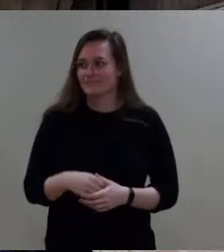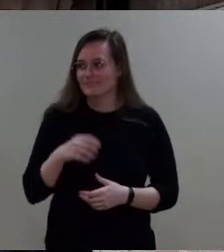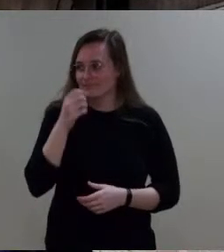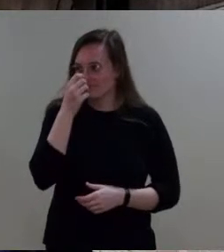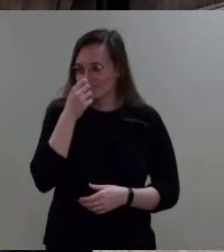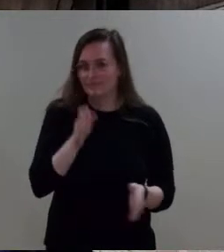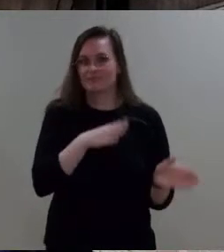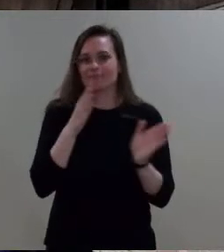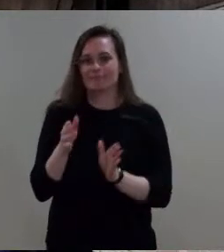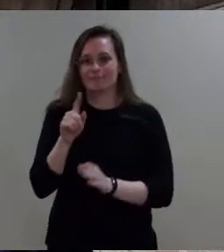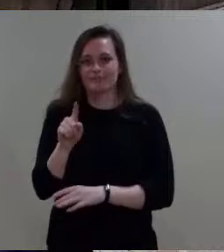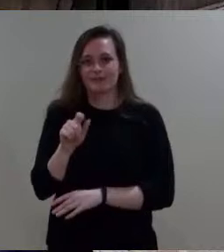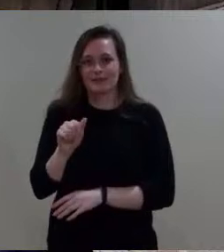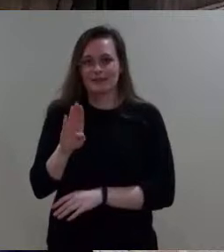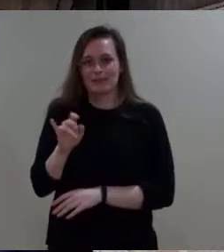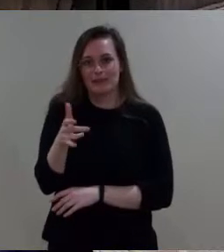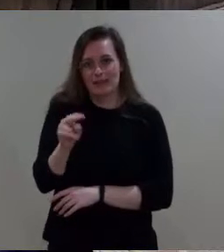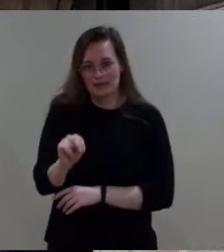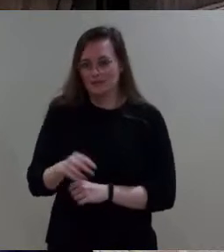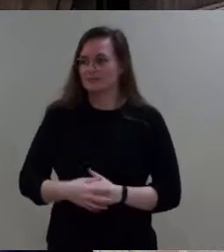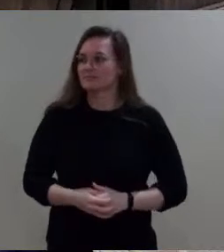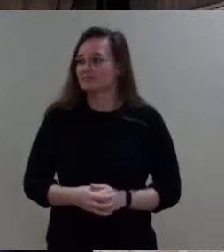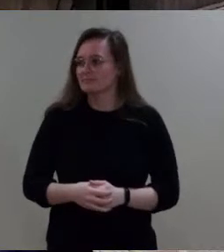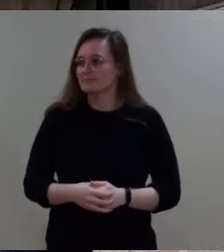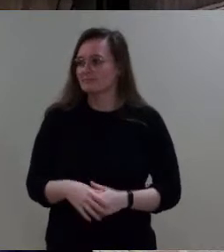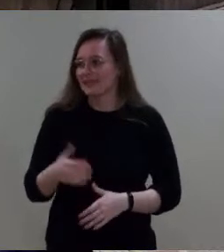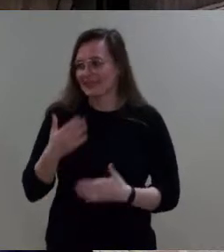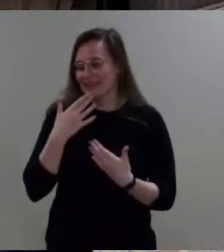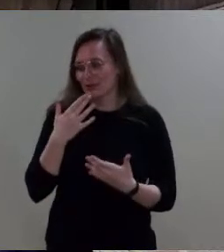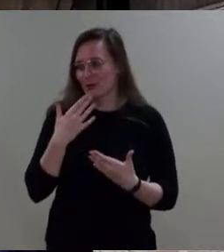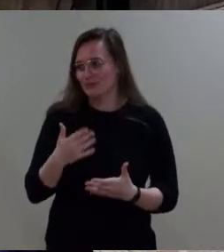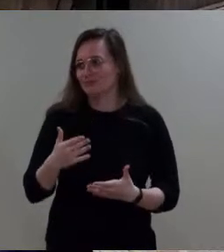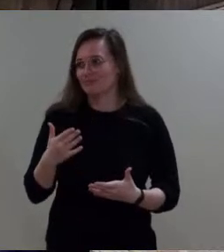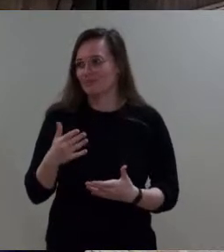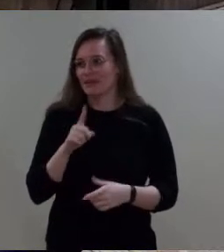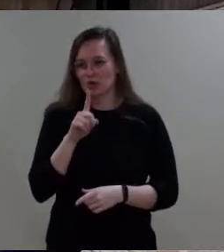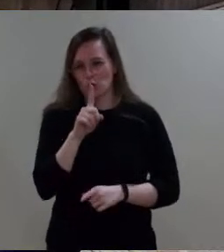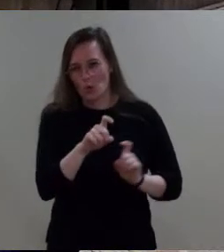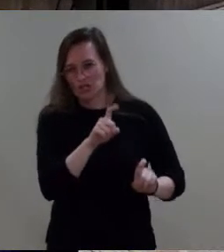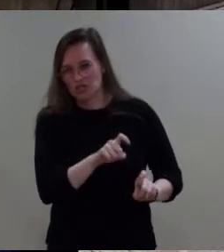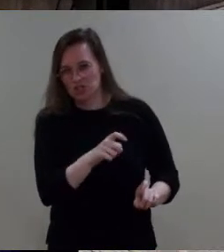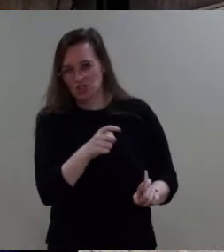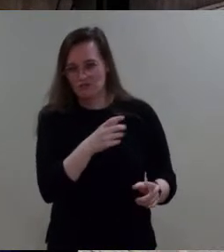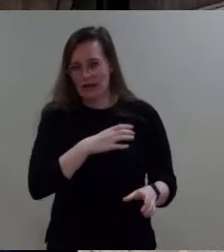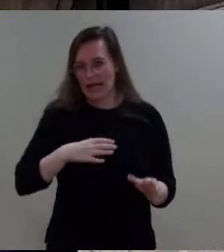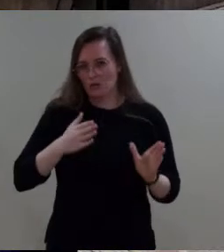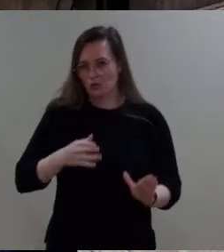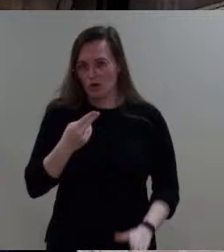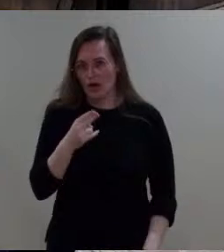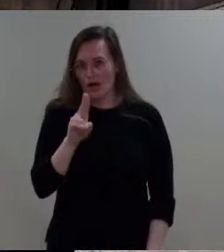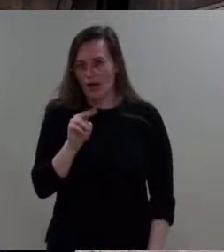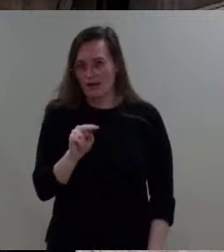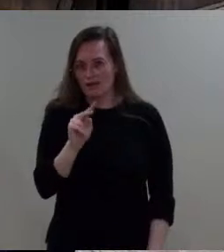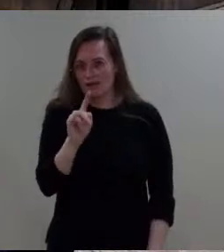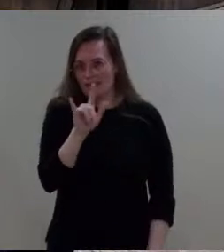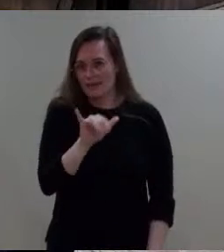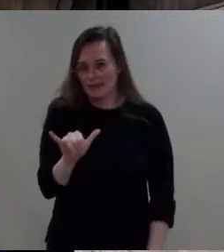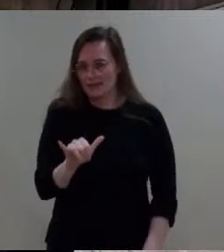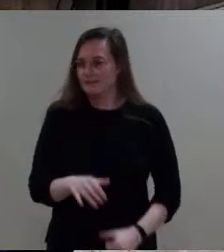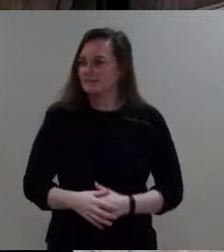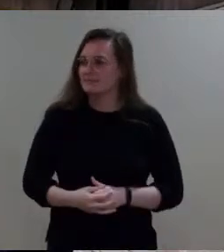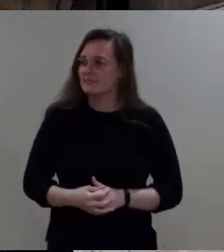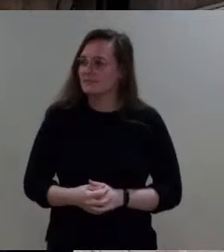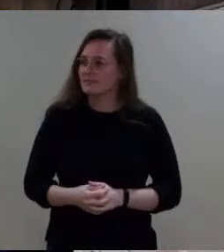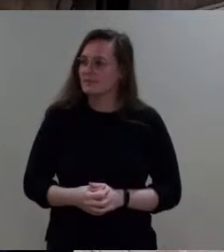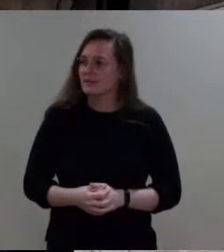Sabian. Thanks, Mayor Snow. Through the chair, if I may, to Councillor Huntley. Just a couple of questions regarding your trip. You said that the